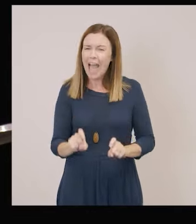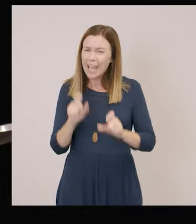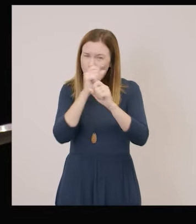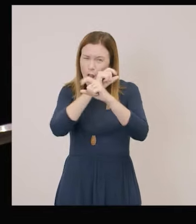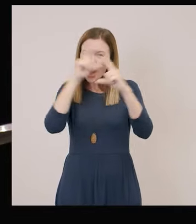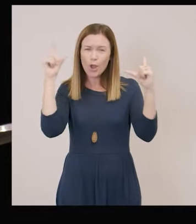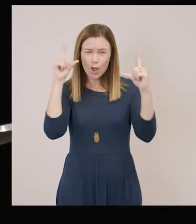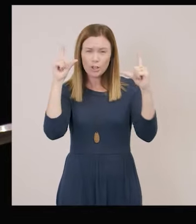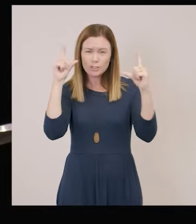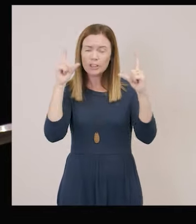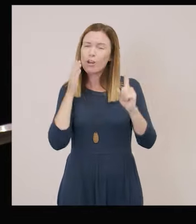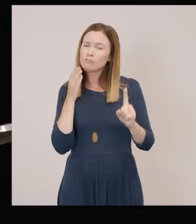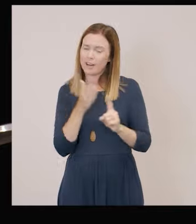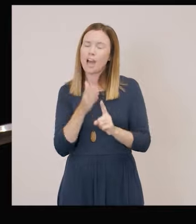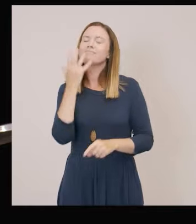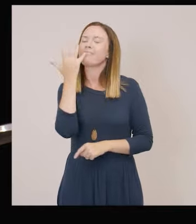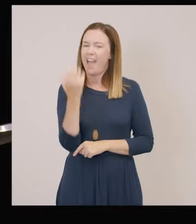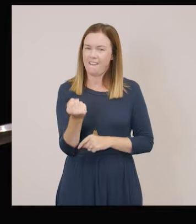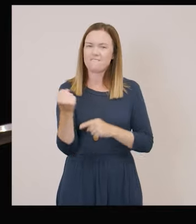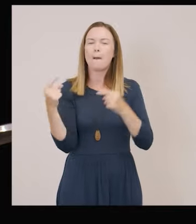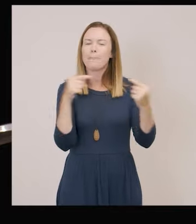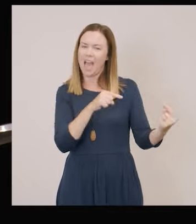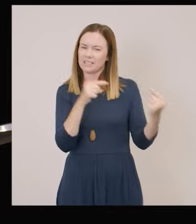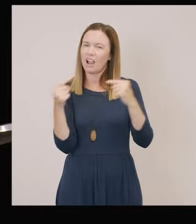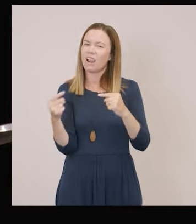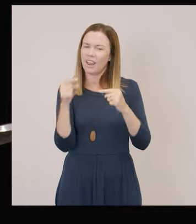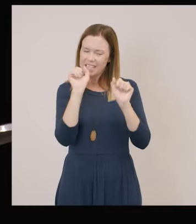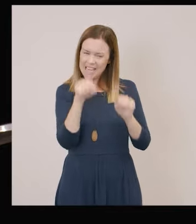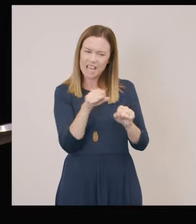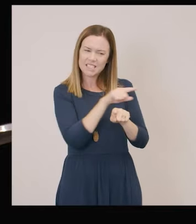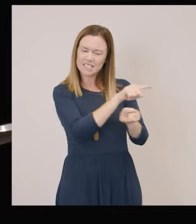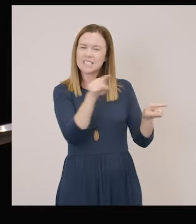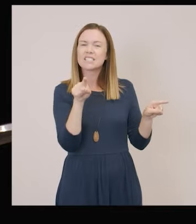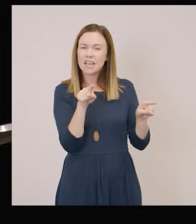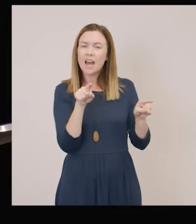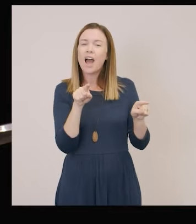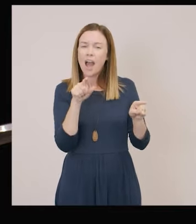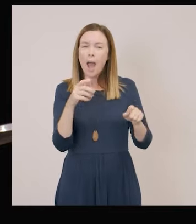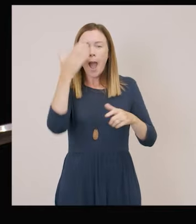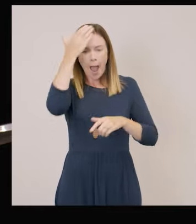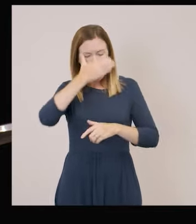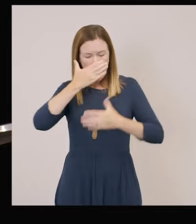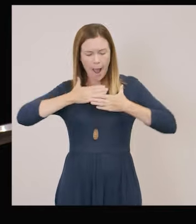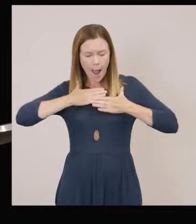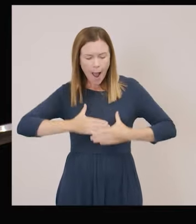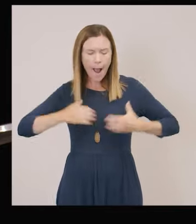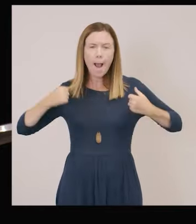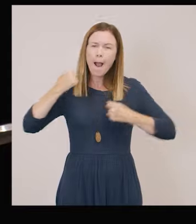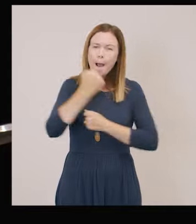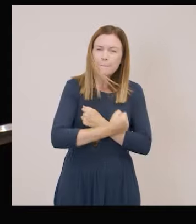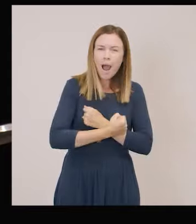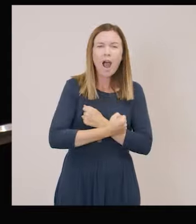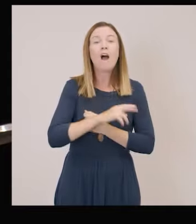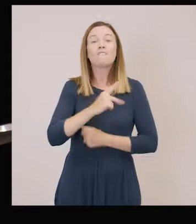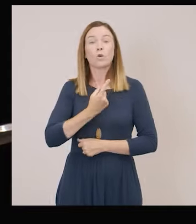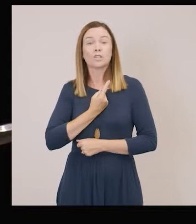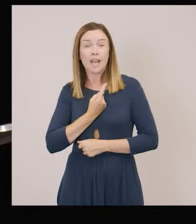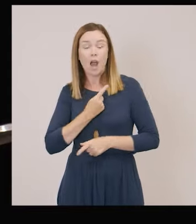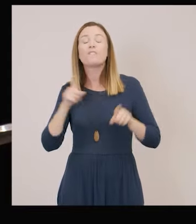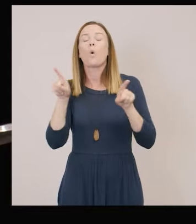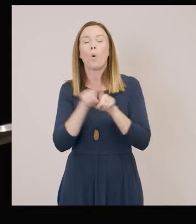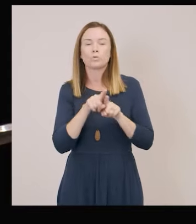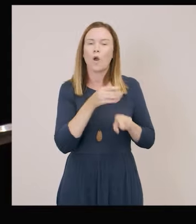alert. Recognize that there is a battle and it's taking place. Armor up, not just for you, but for